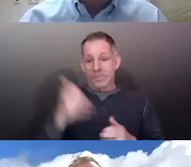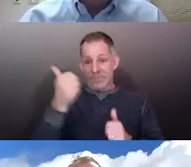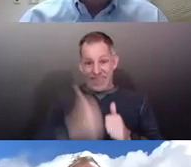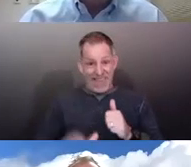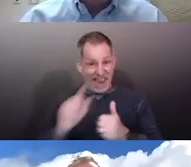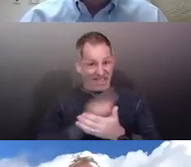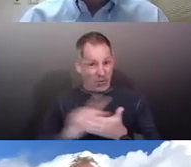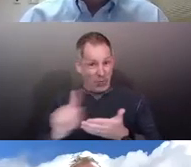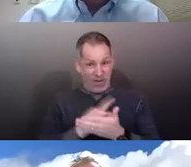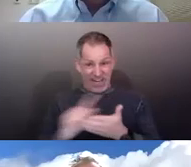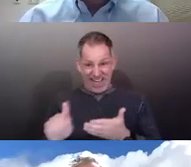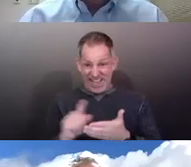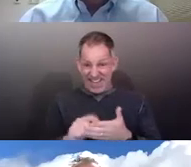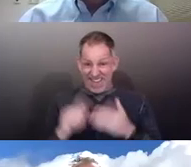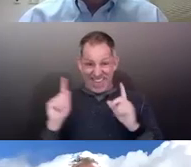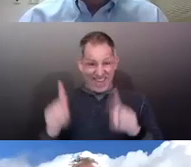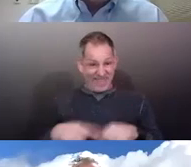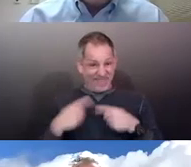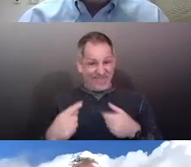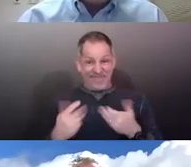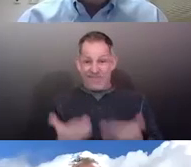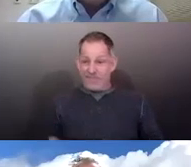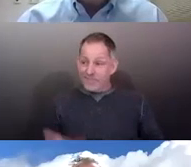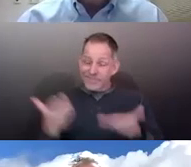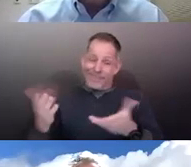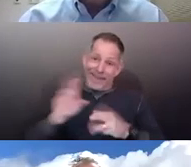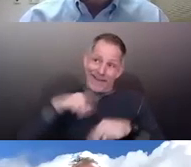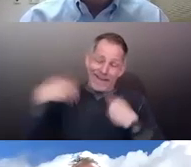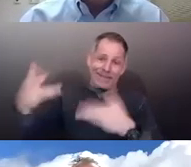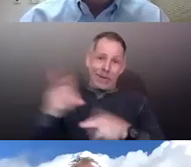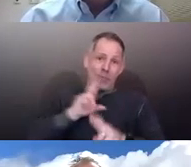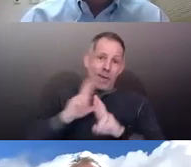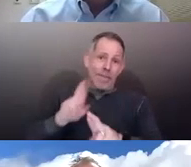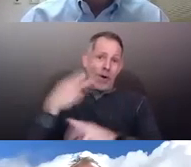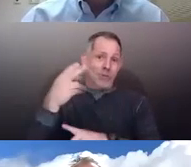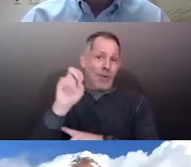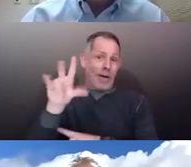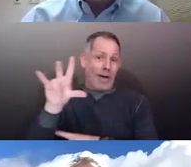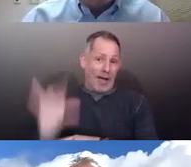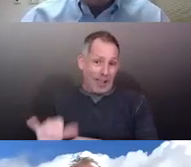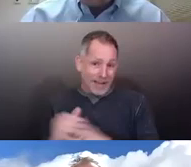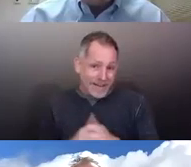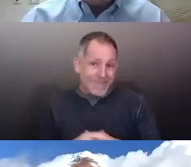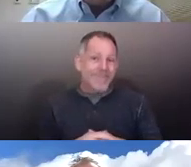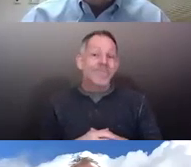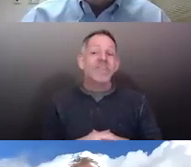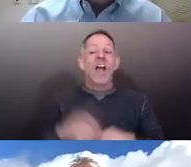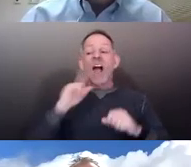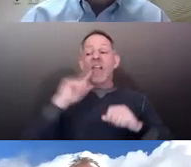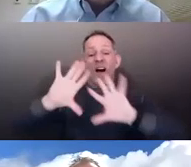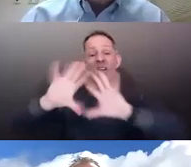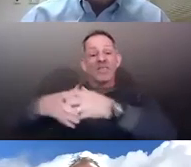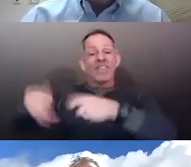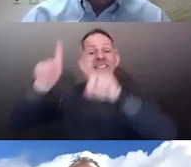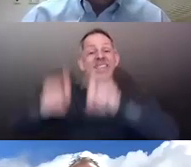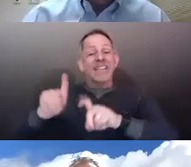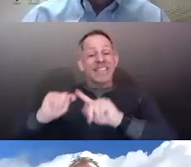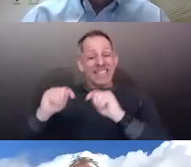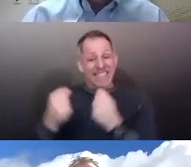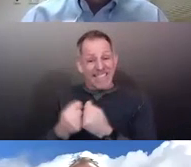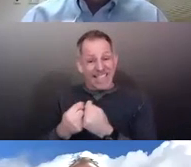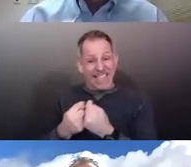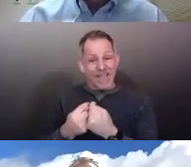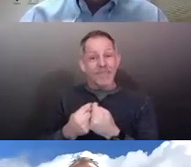the reports. Our testing team has stood up a testing site that's now augmenting the testing occurring